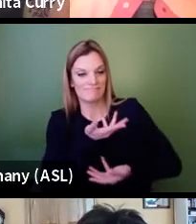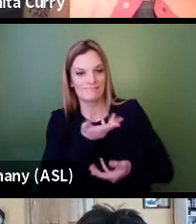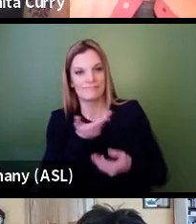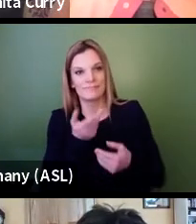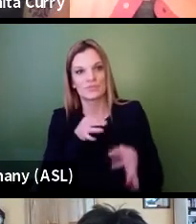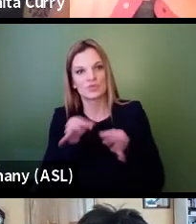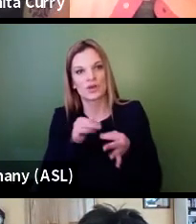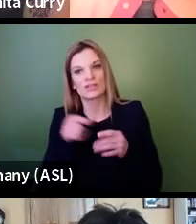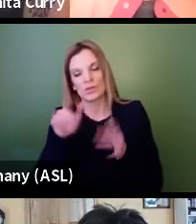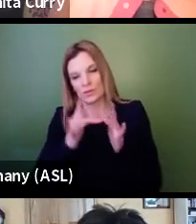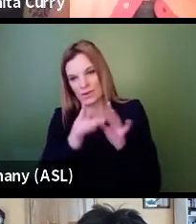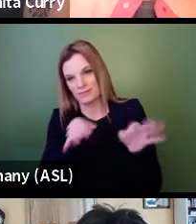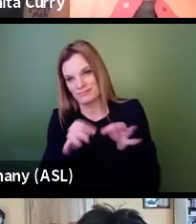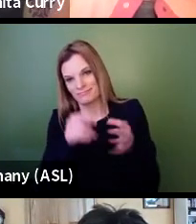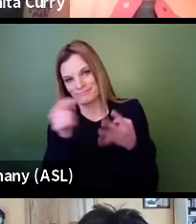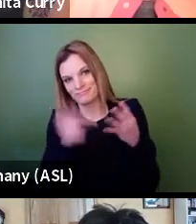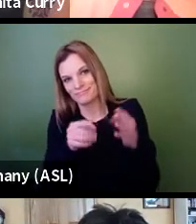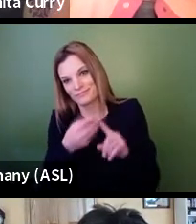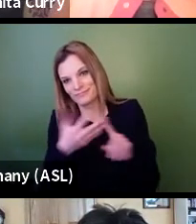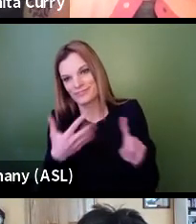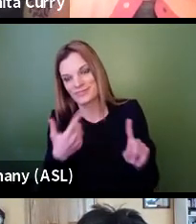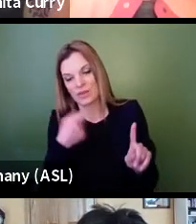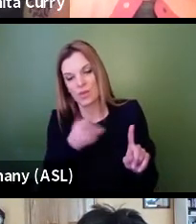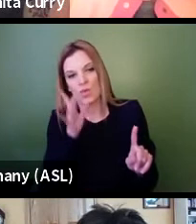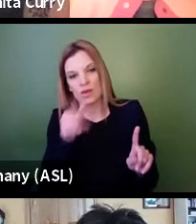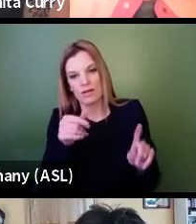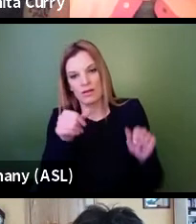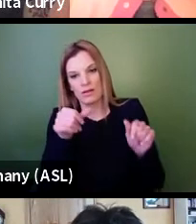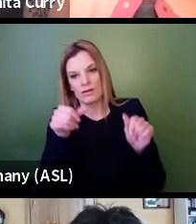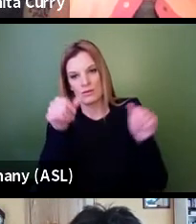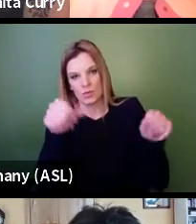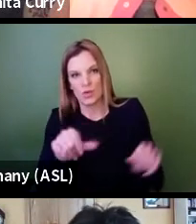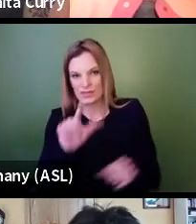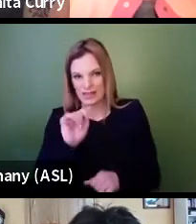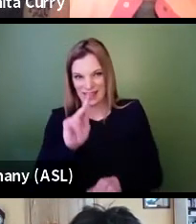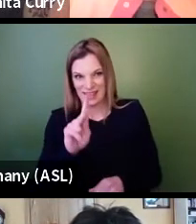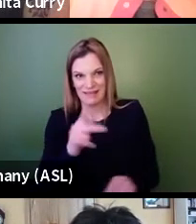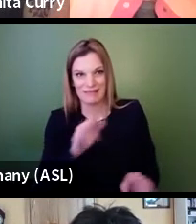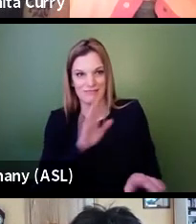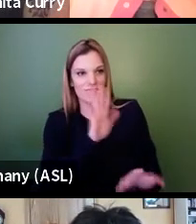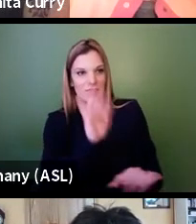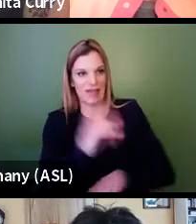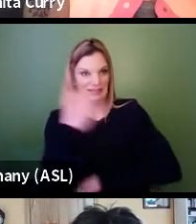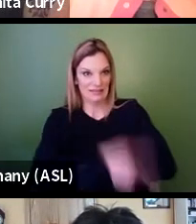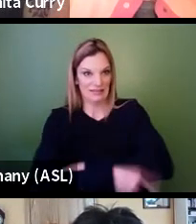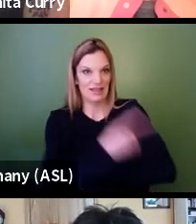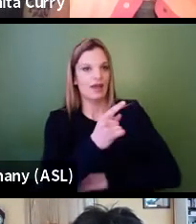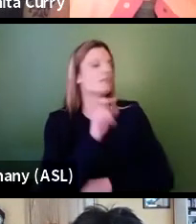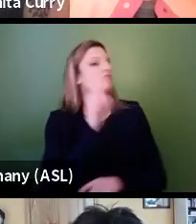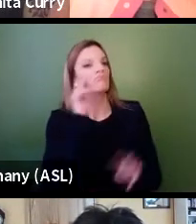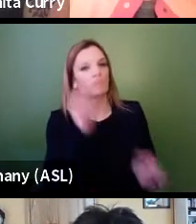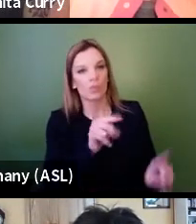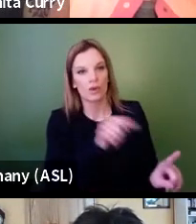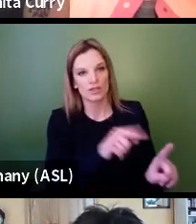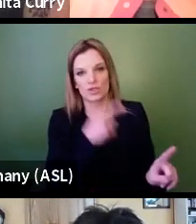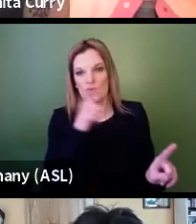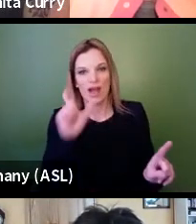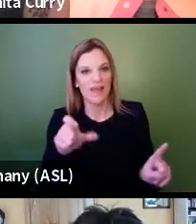also indicated that they would post the link to watch on their website that day. So there is not even a